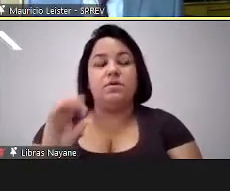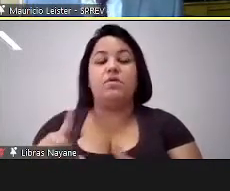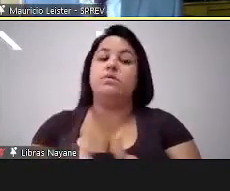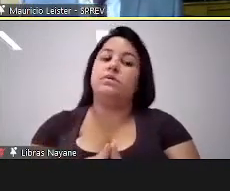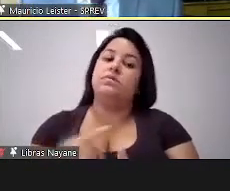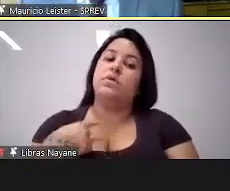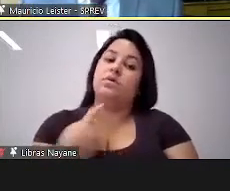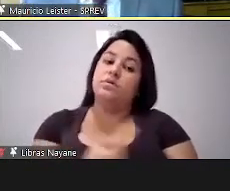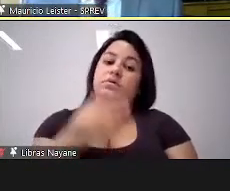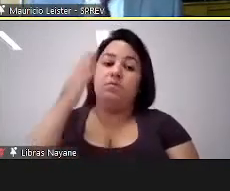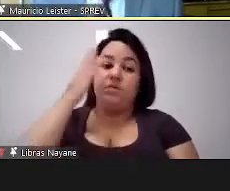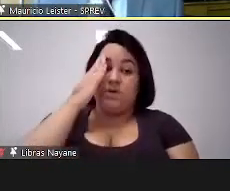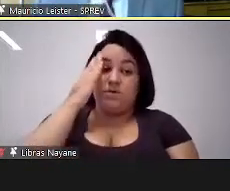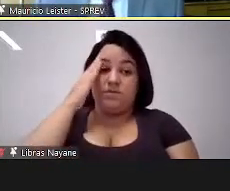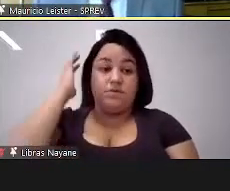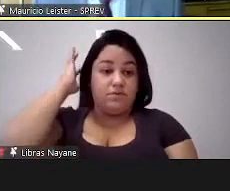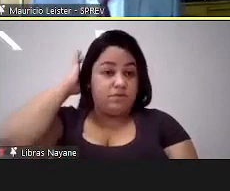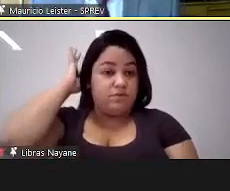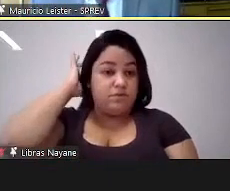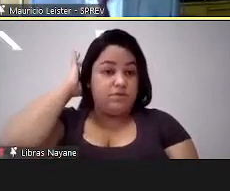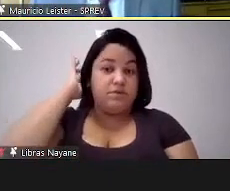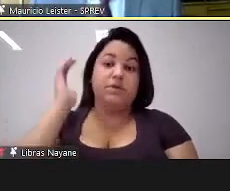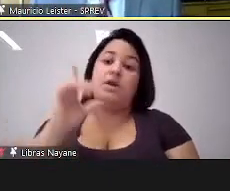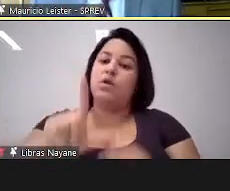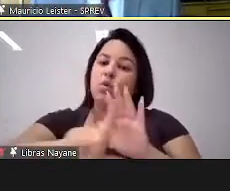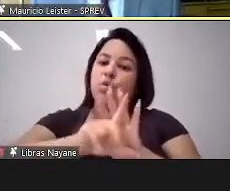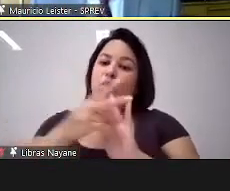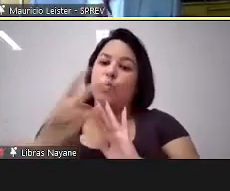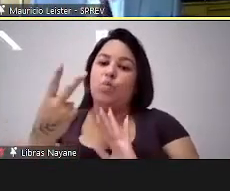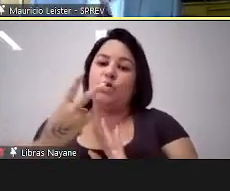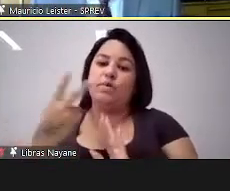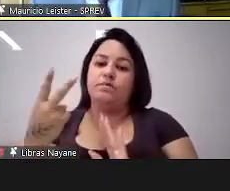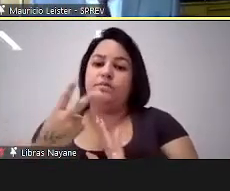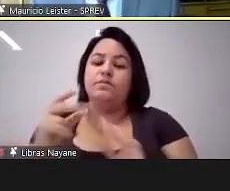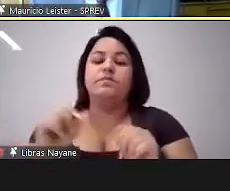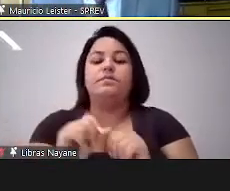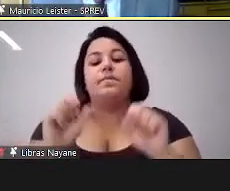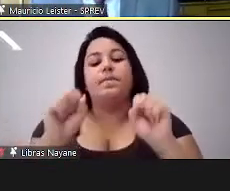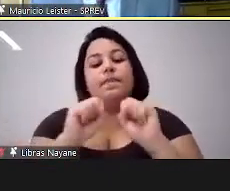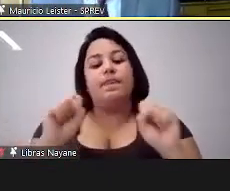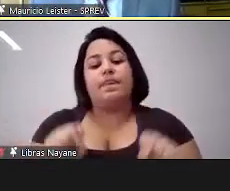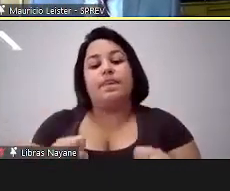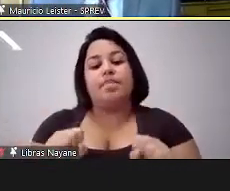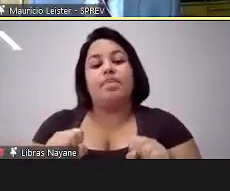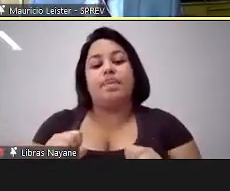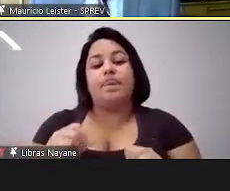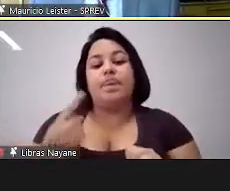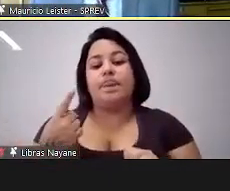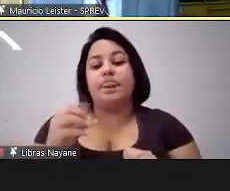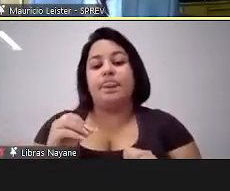the open and closed segments, because we know that they are complementary and